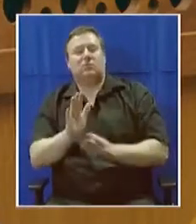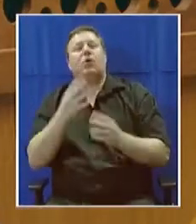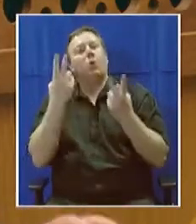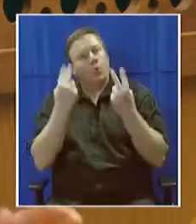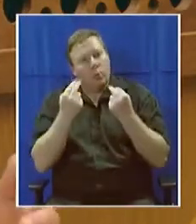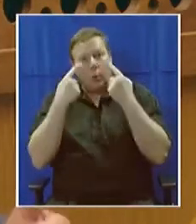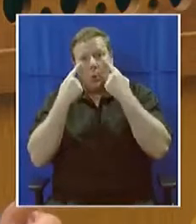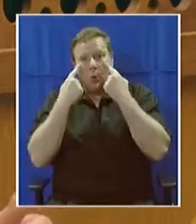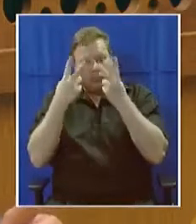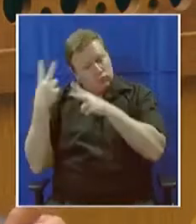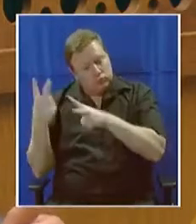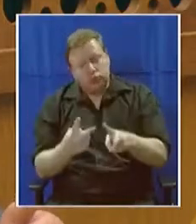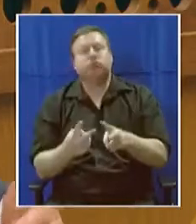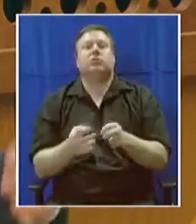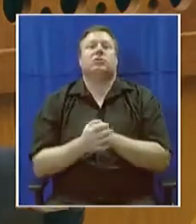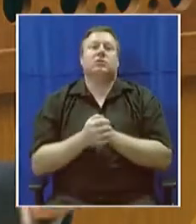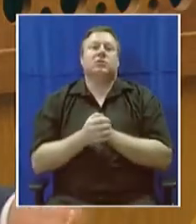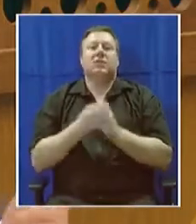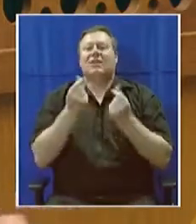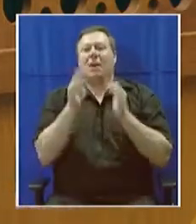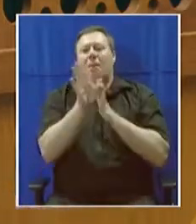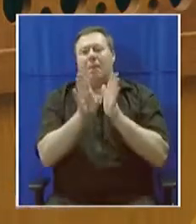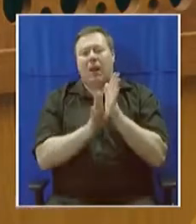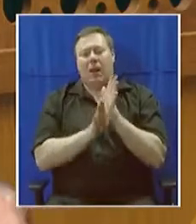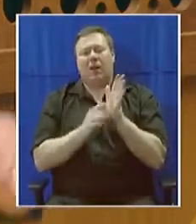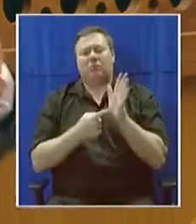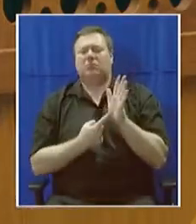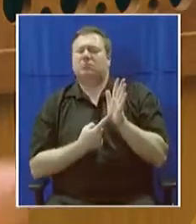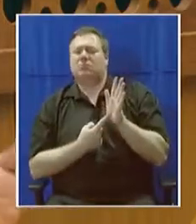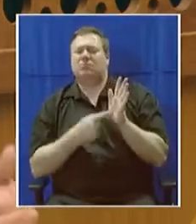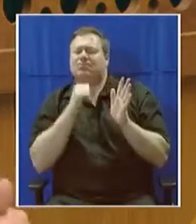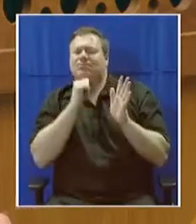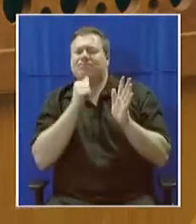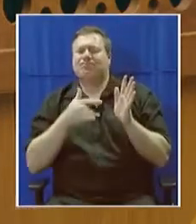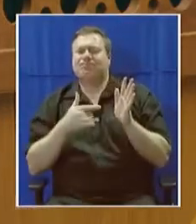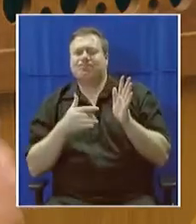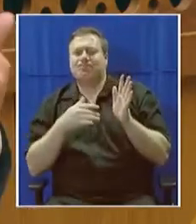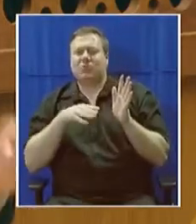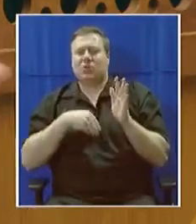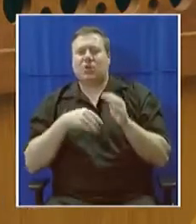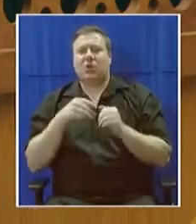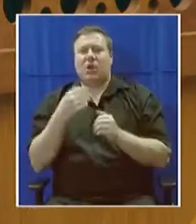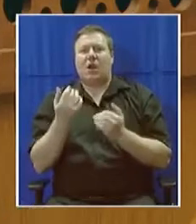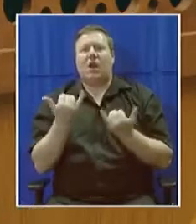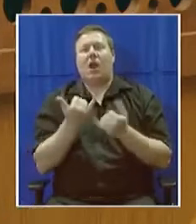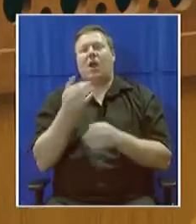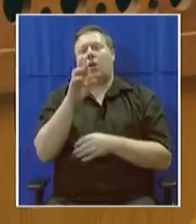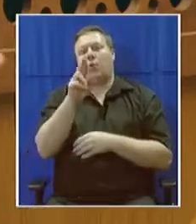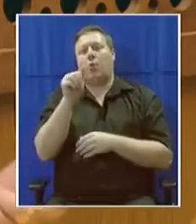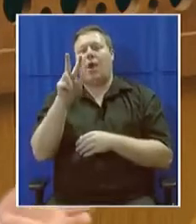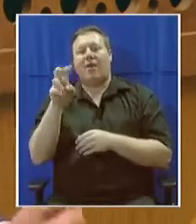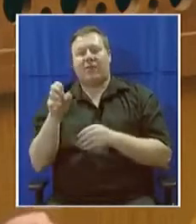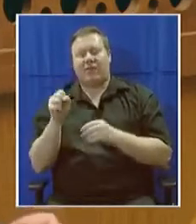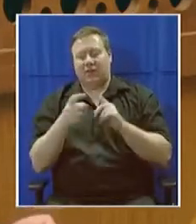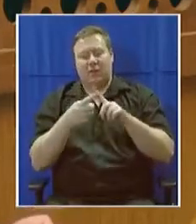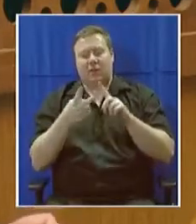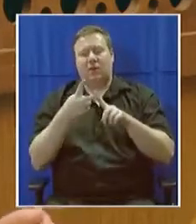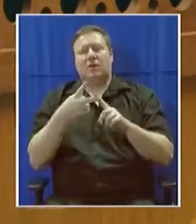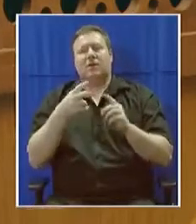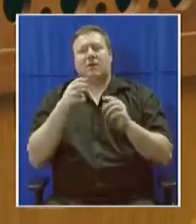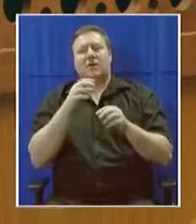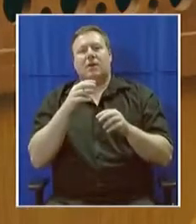before the House which are contentious, which other speakers have referred to, such as the RABS Bill, the State Liability Bill, the International